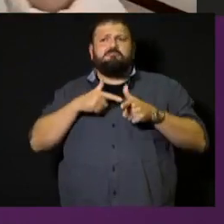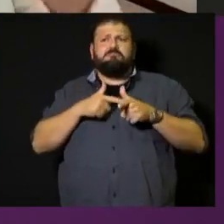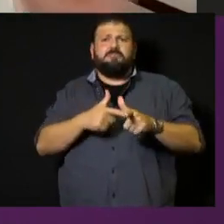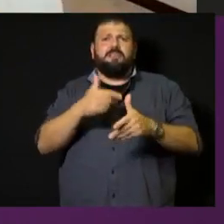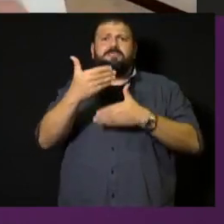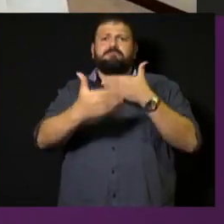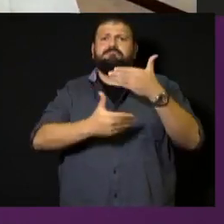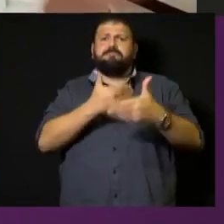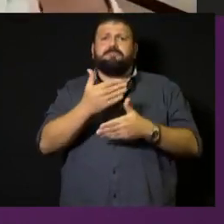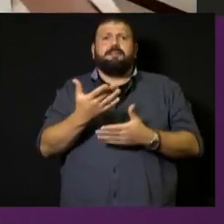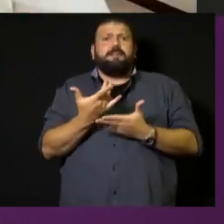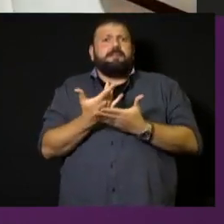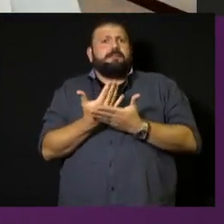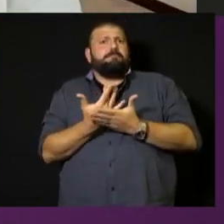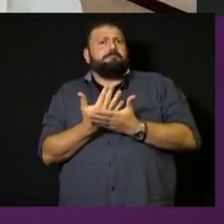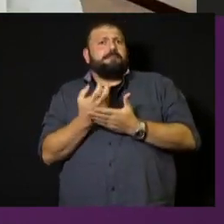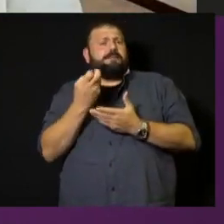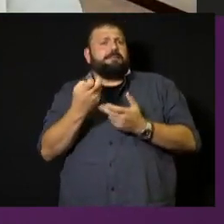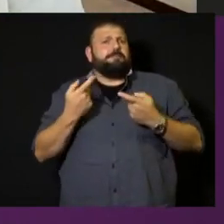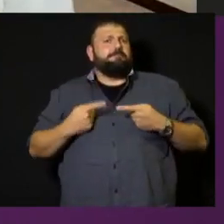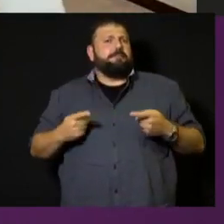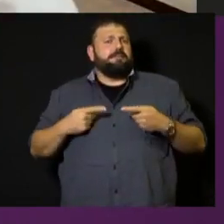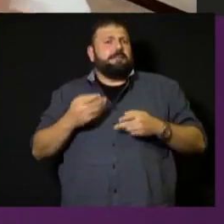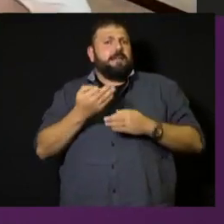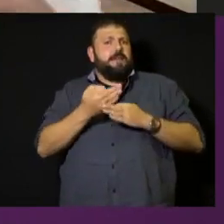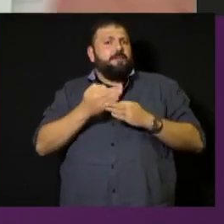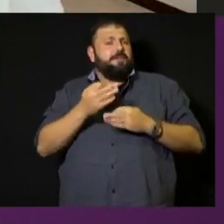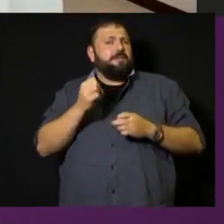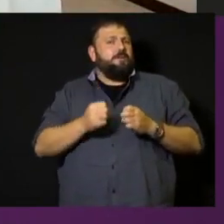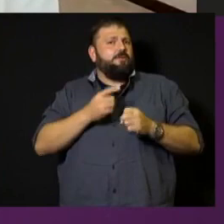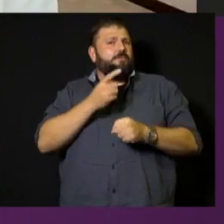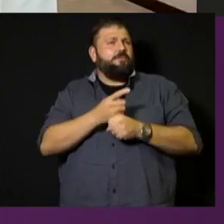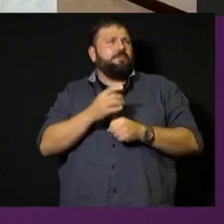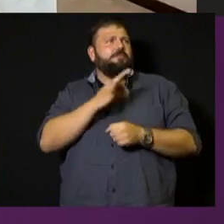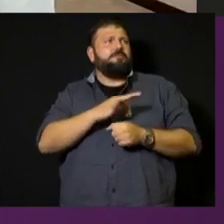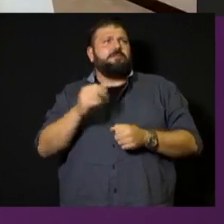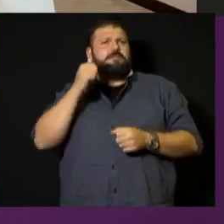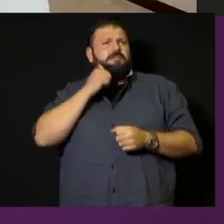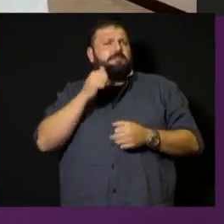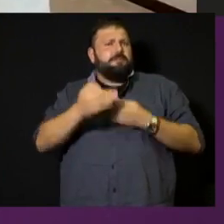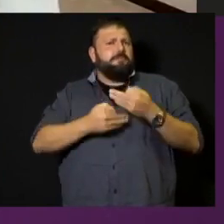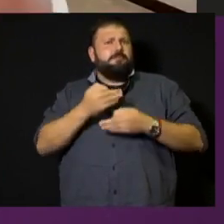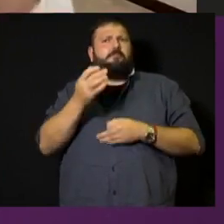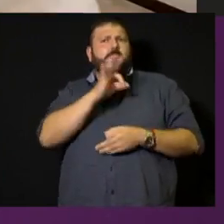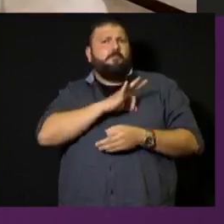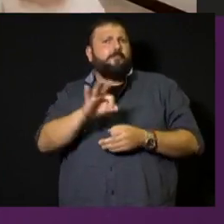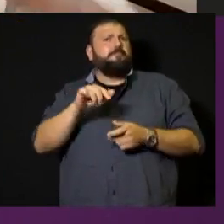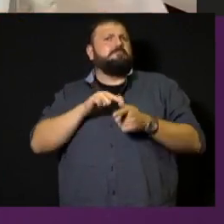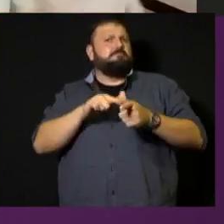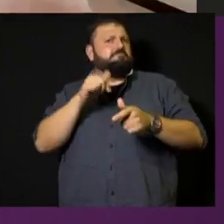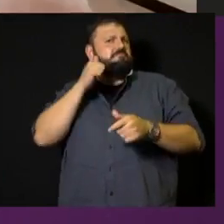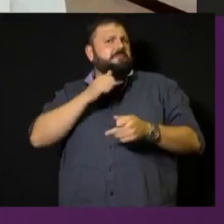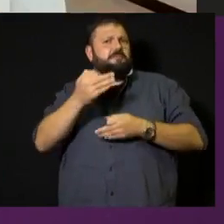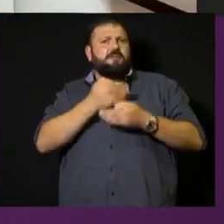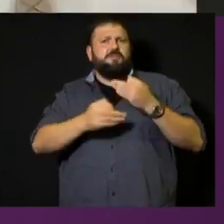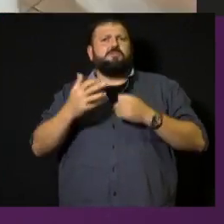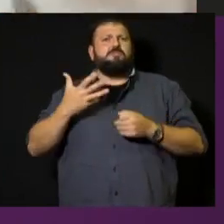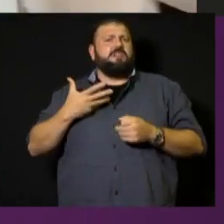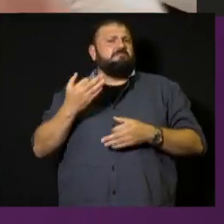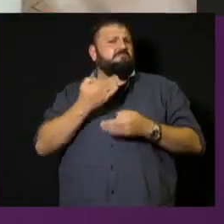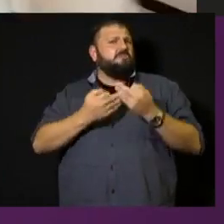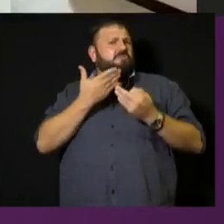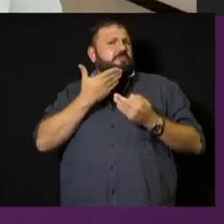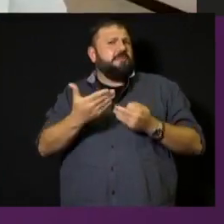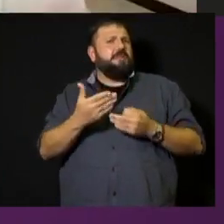follow. So what is the future for the person that are enrolling today? Well, it's very simple. You